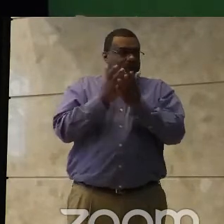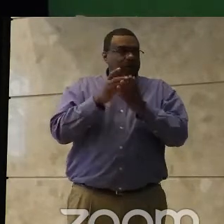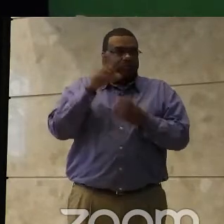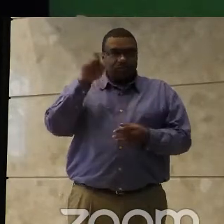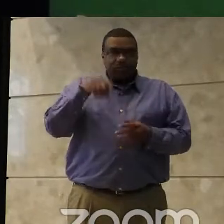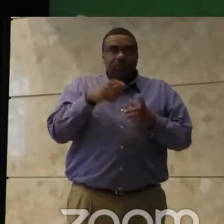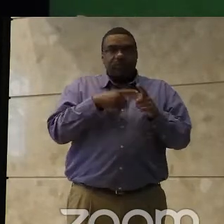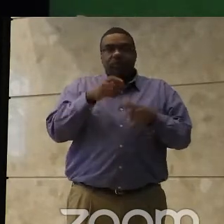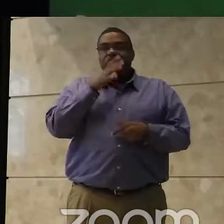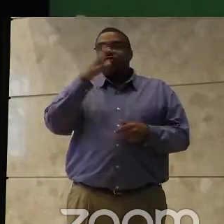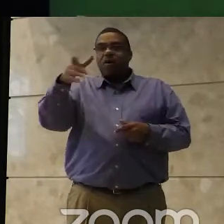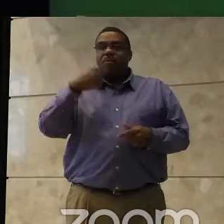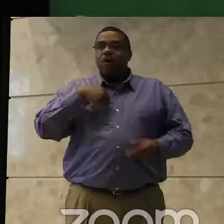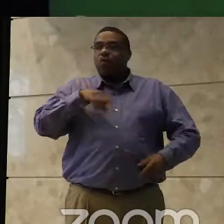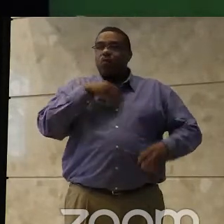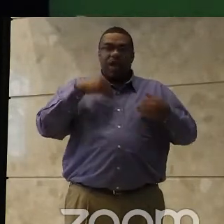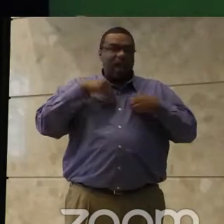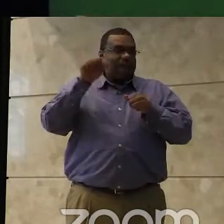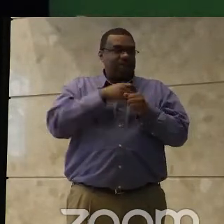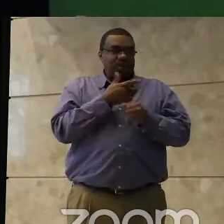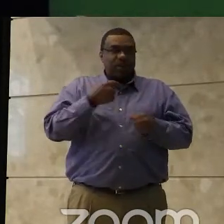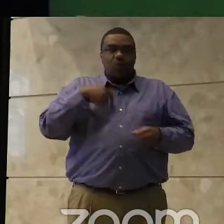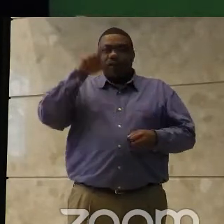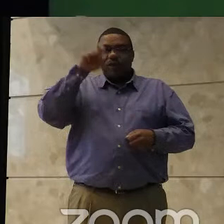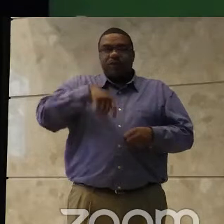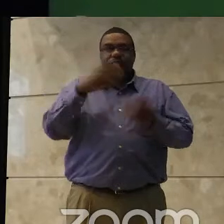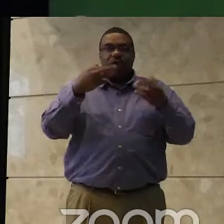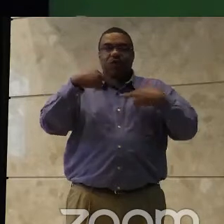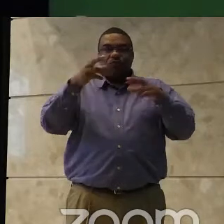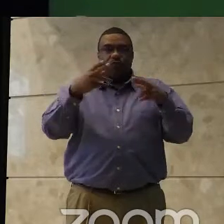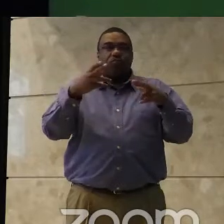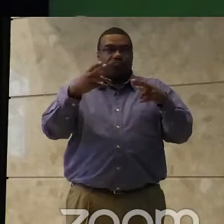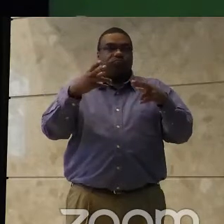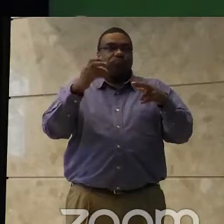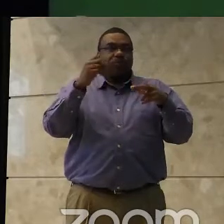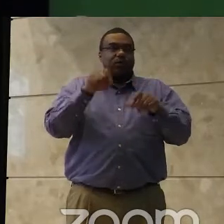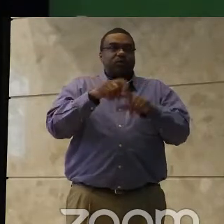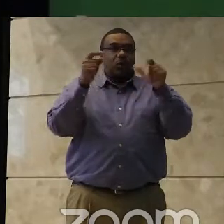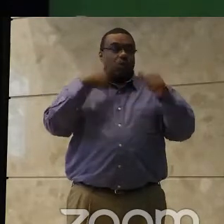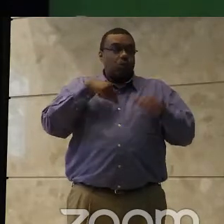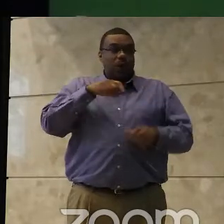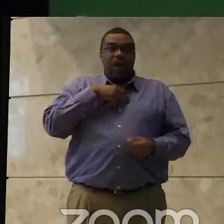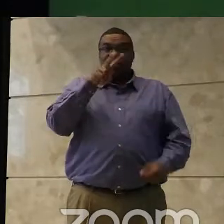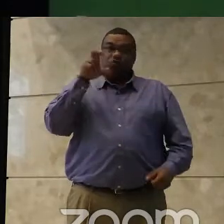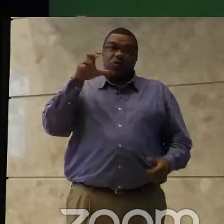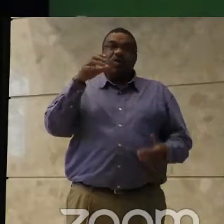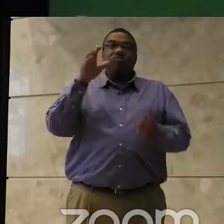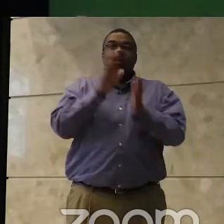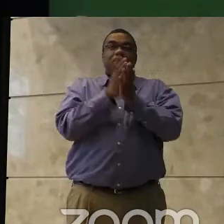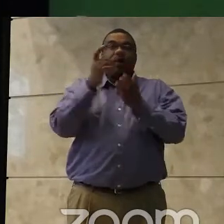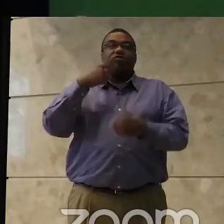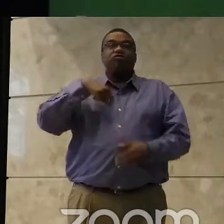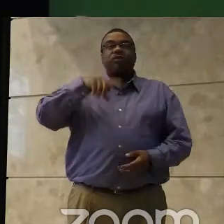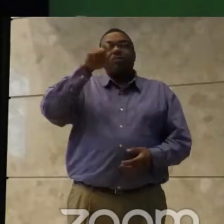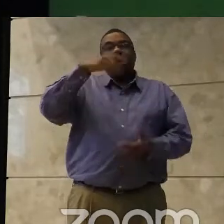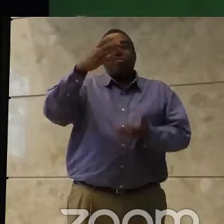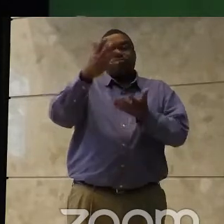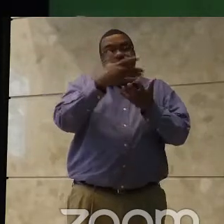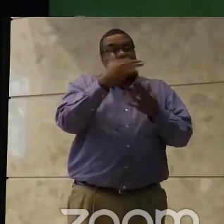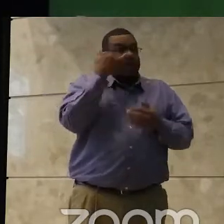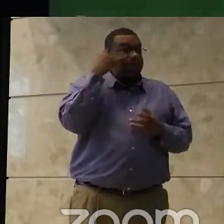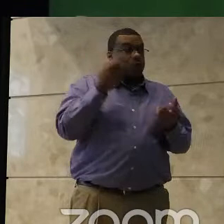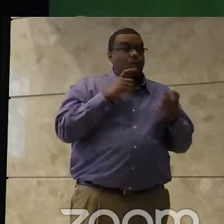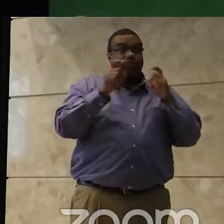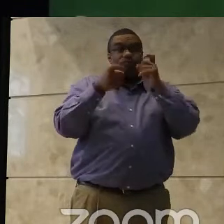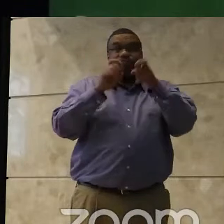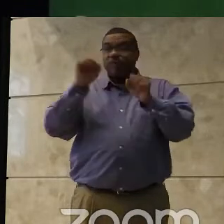used to tell us is that we have everything we need in this room and on the Zoom. We have 200 books left to collect. So if you want to donate, you